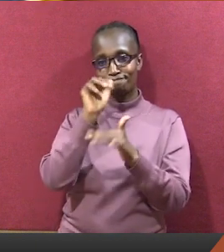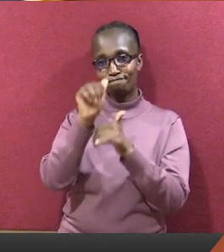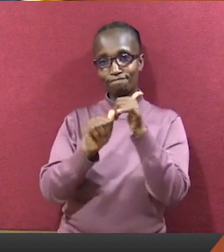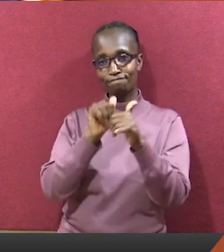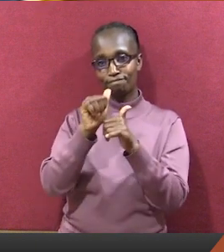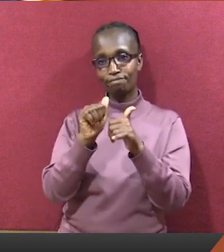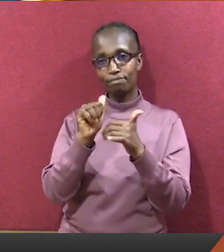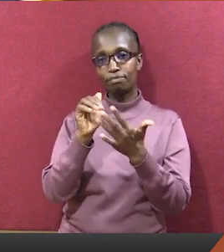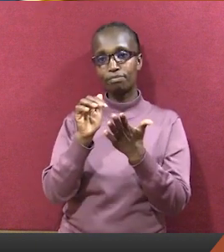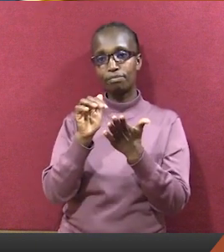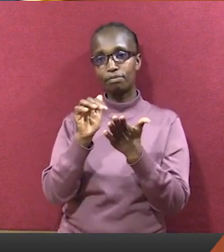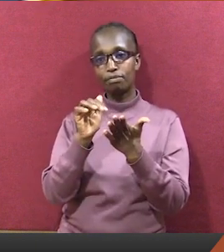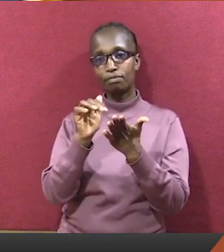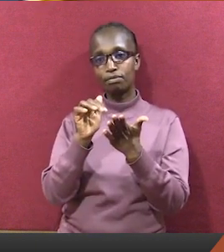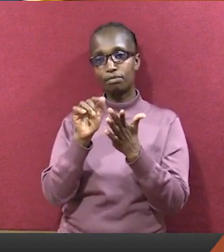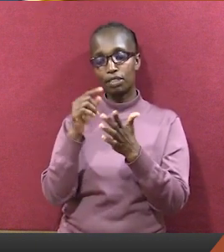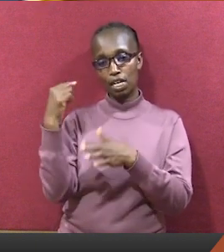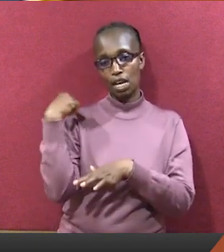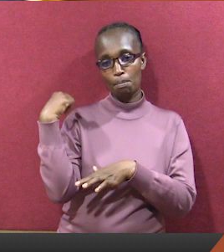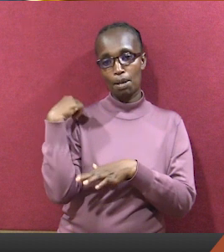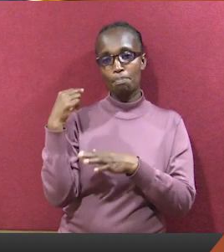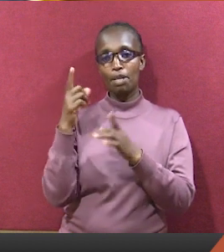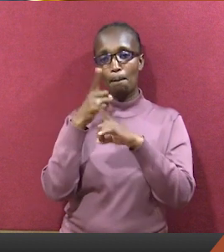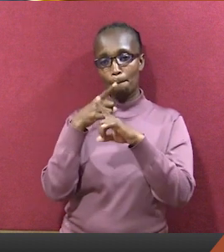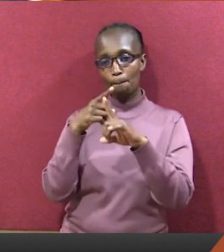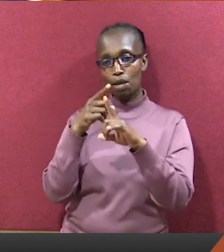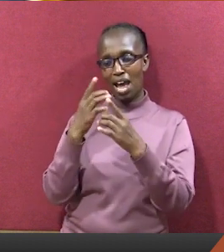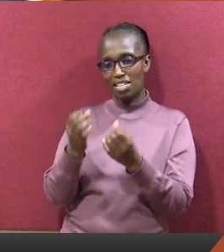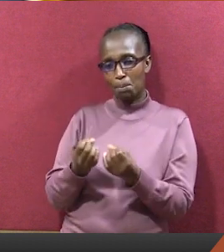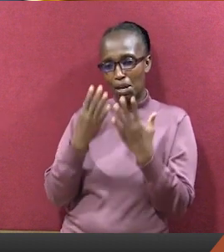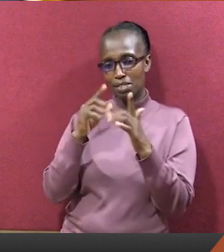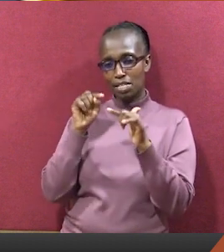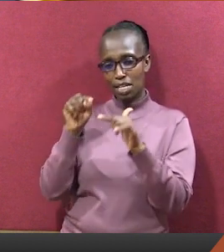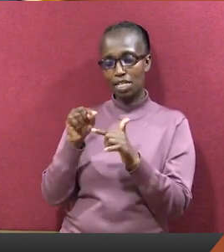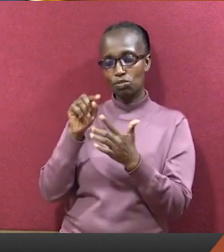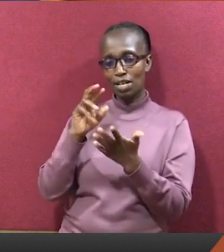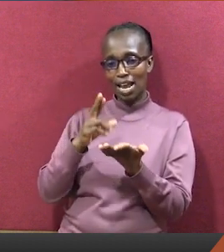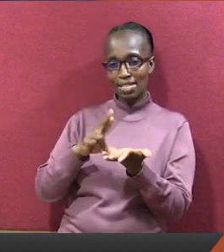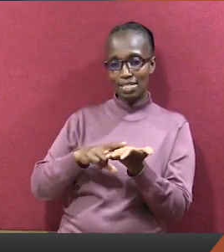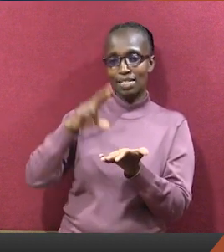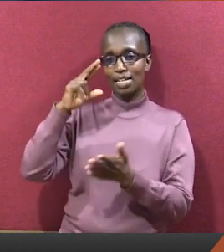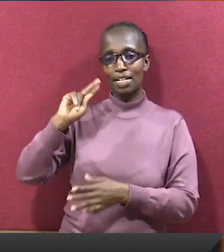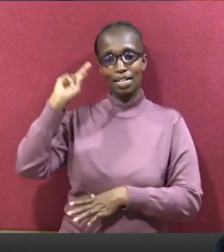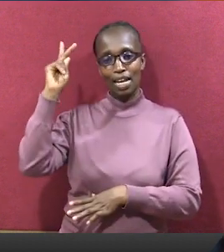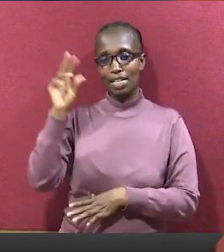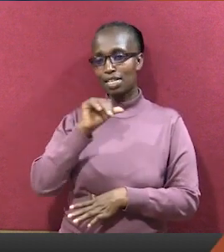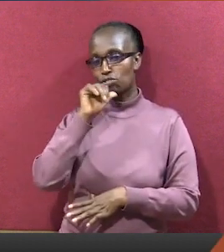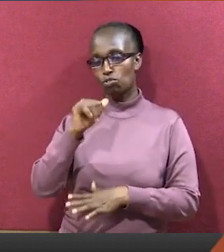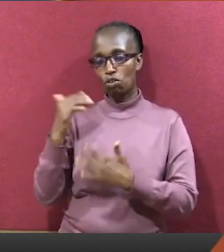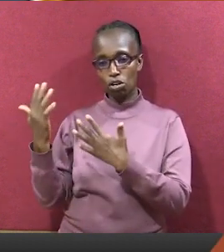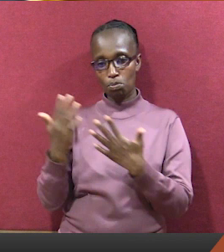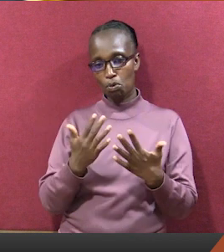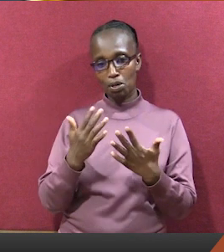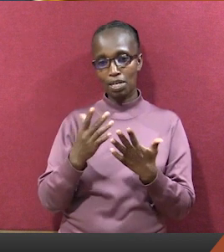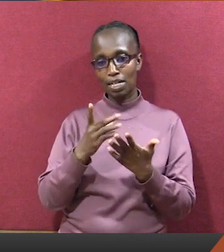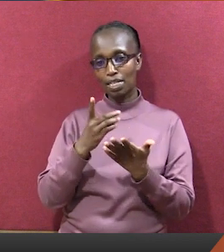debt is actually denominated in foreign currency. Although the debt burden has risen, Kenya has not